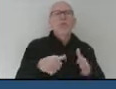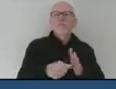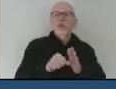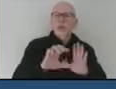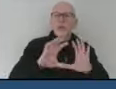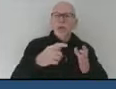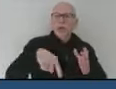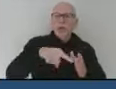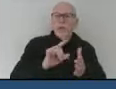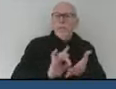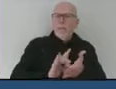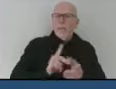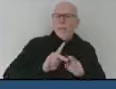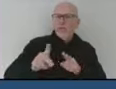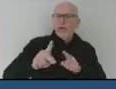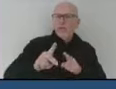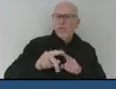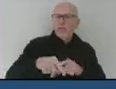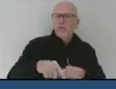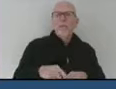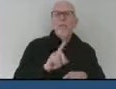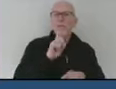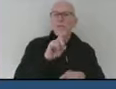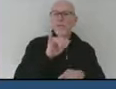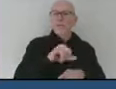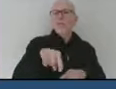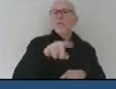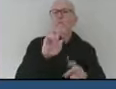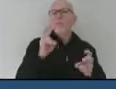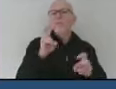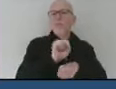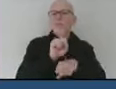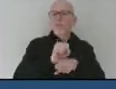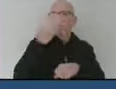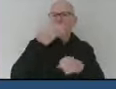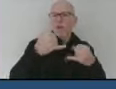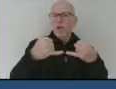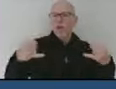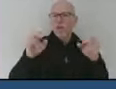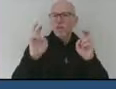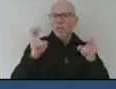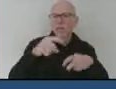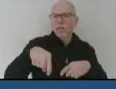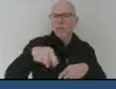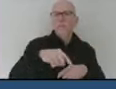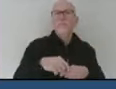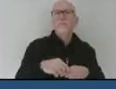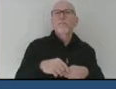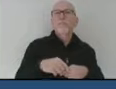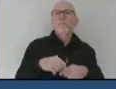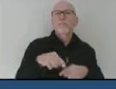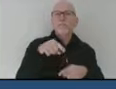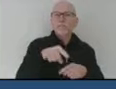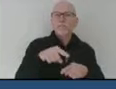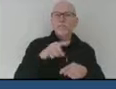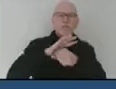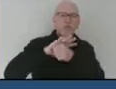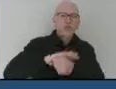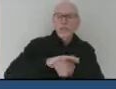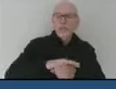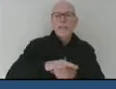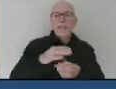by every definition, those frontline workers who are being stressed and strained like